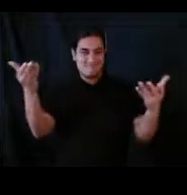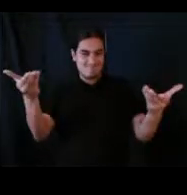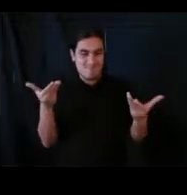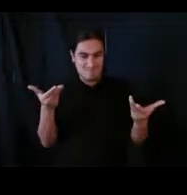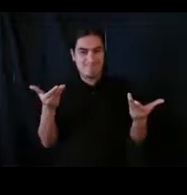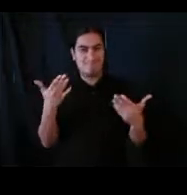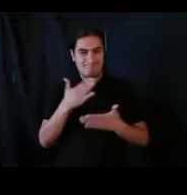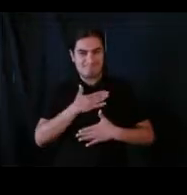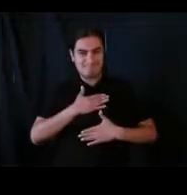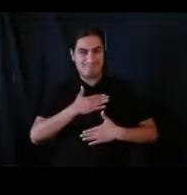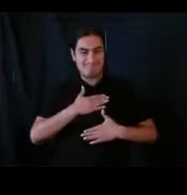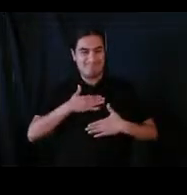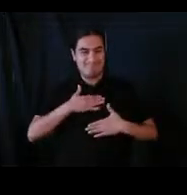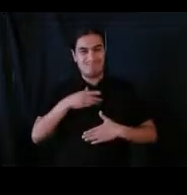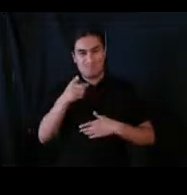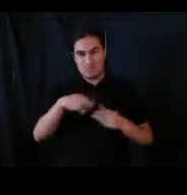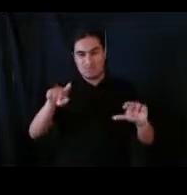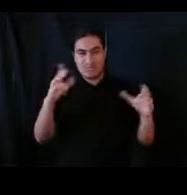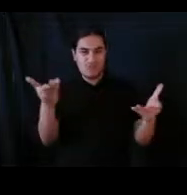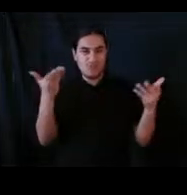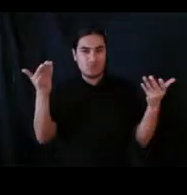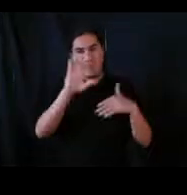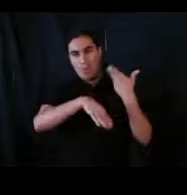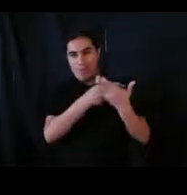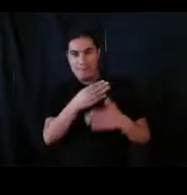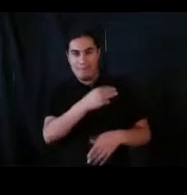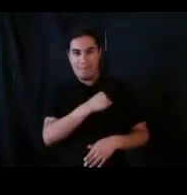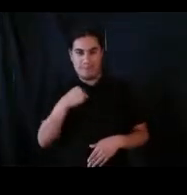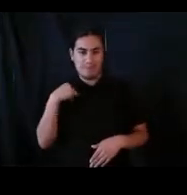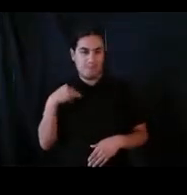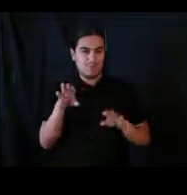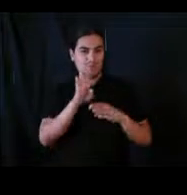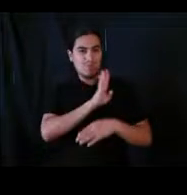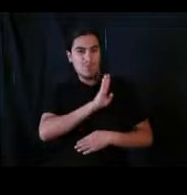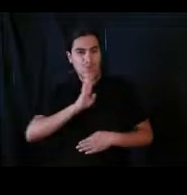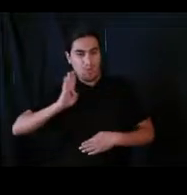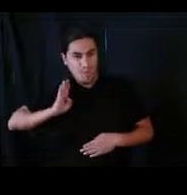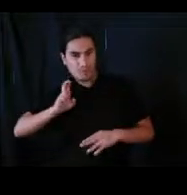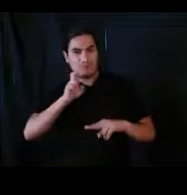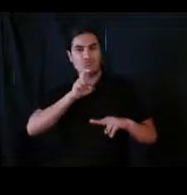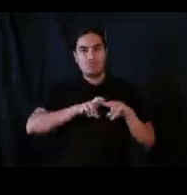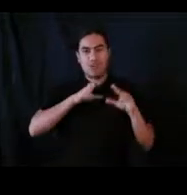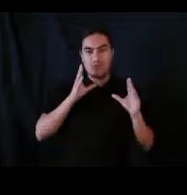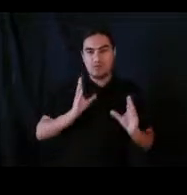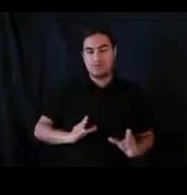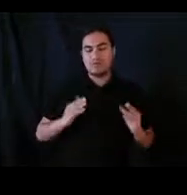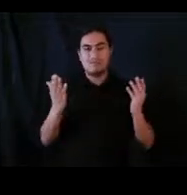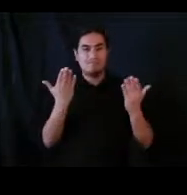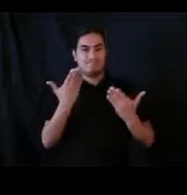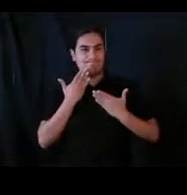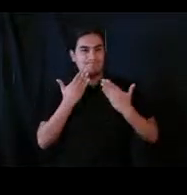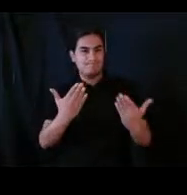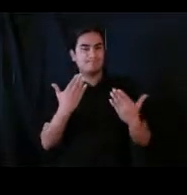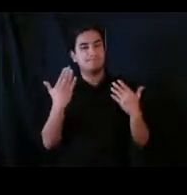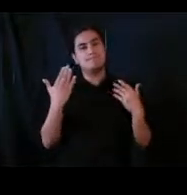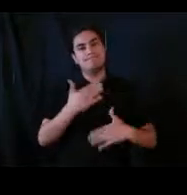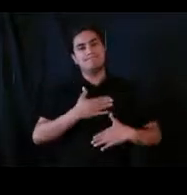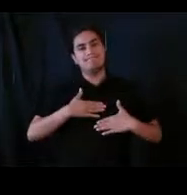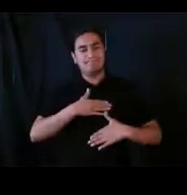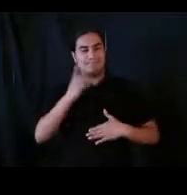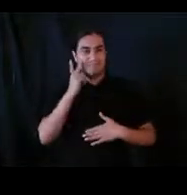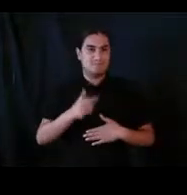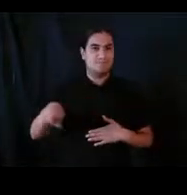chair yeager vice chair guardino all the members of the board and executive director weiss we are uh thrilled to see california transportation commission